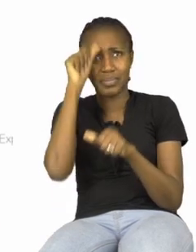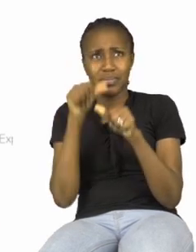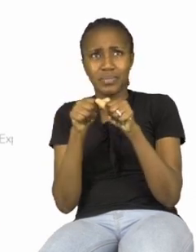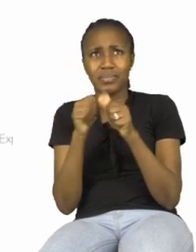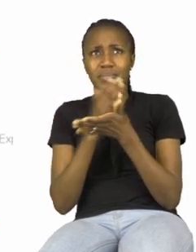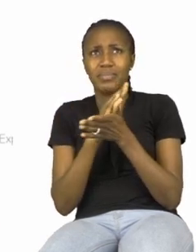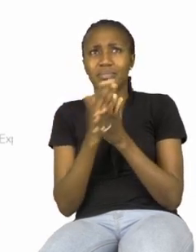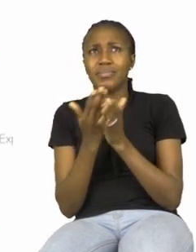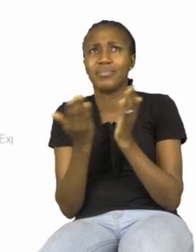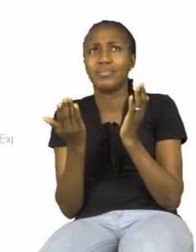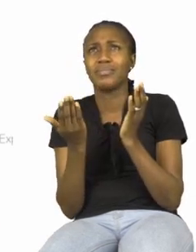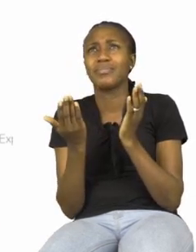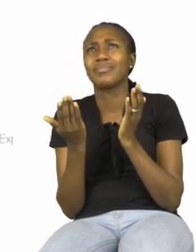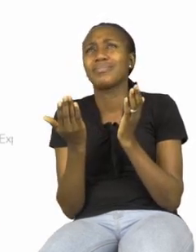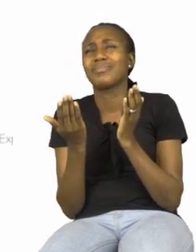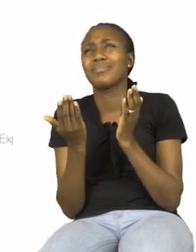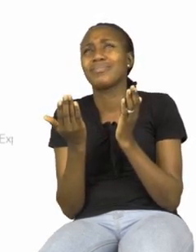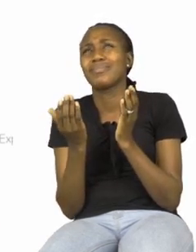like 9-0,